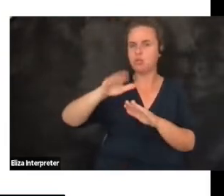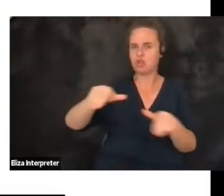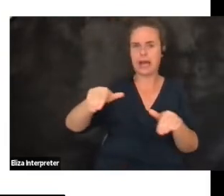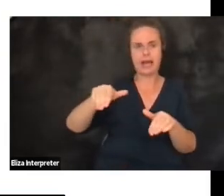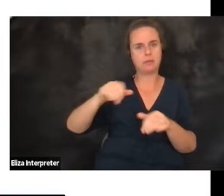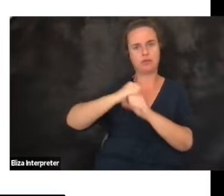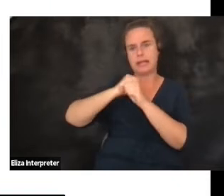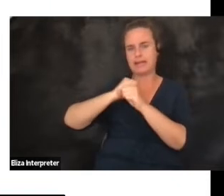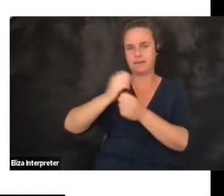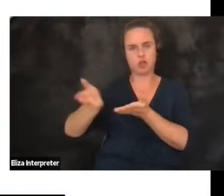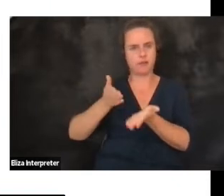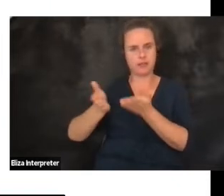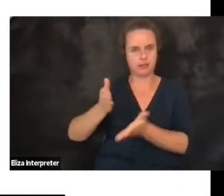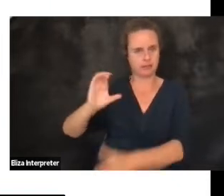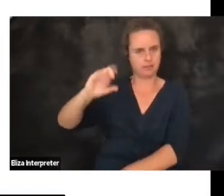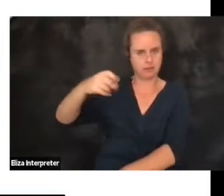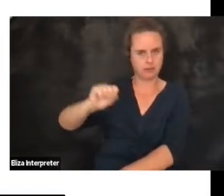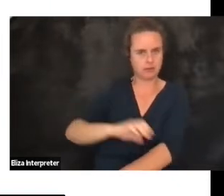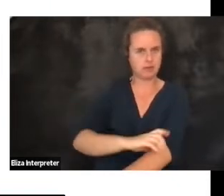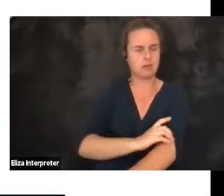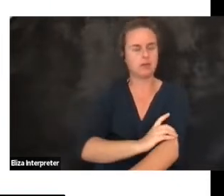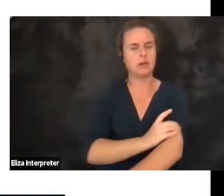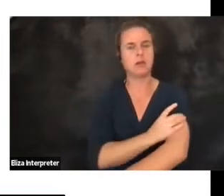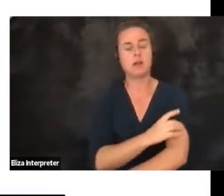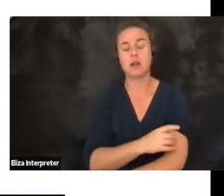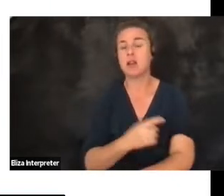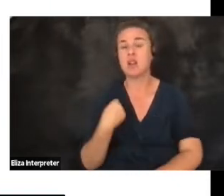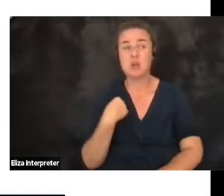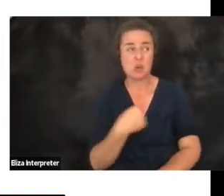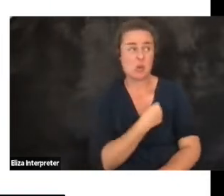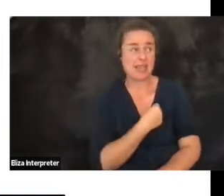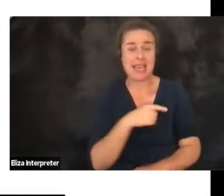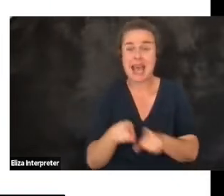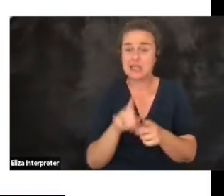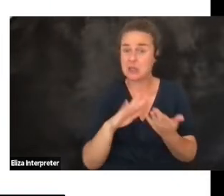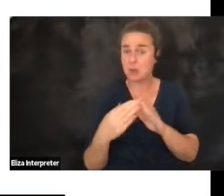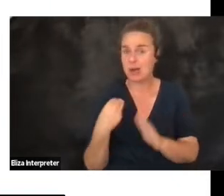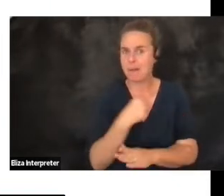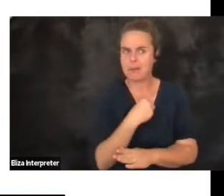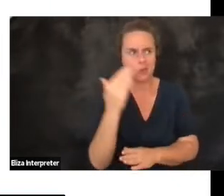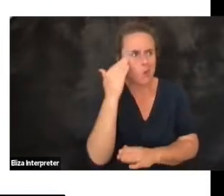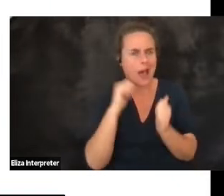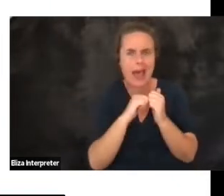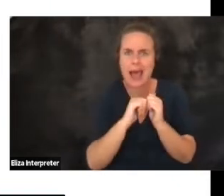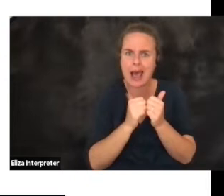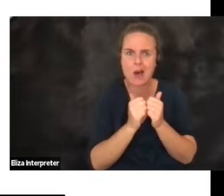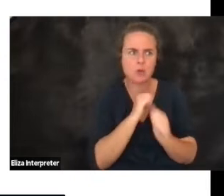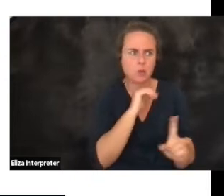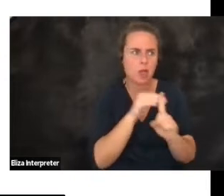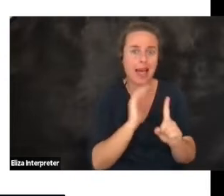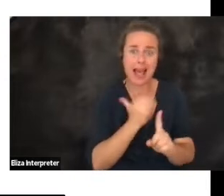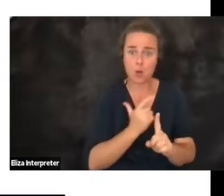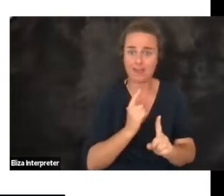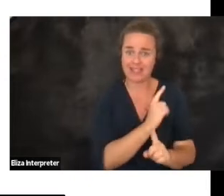protective services. And you know, we don't all know how to do that. So they also had to build